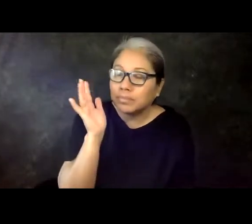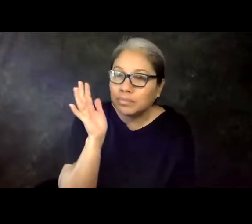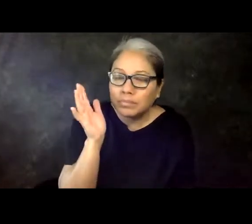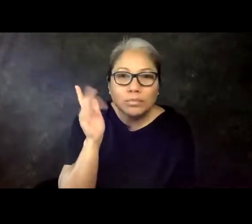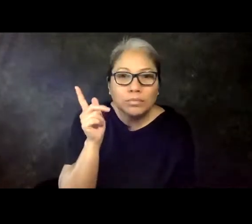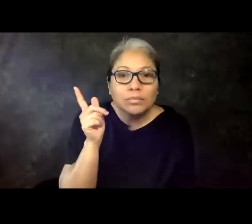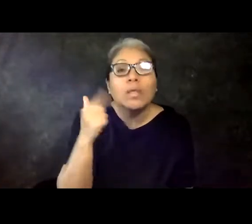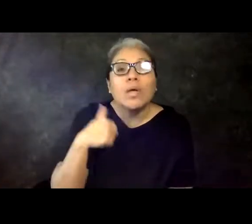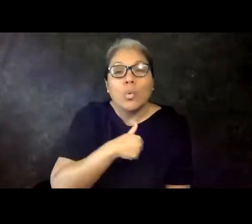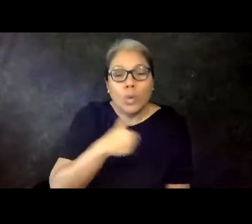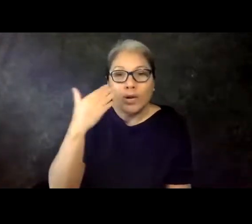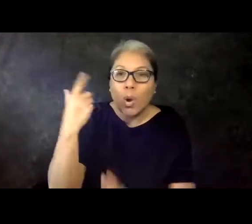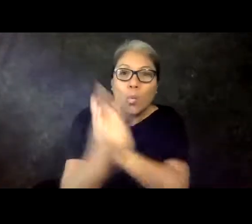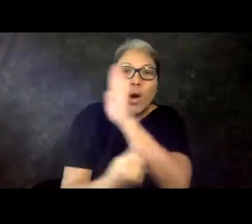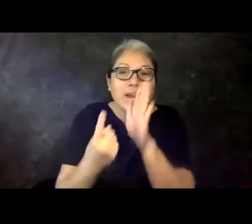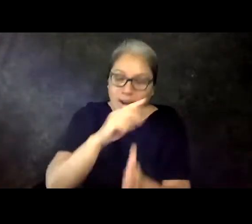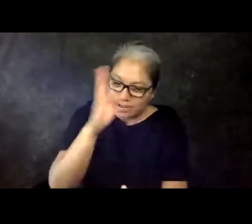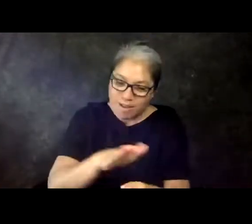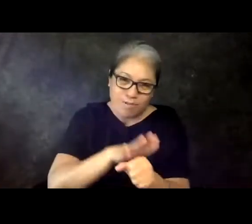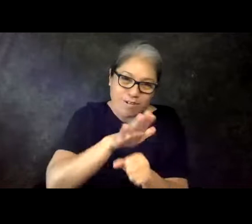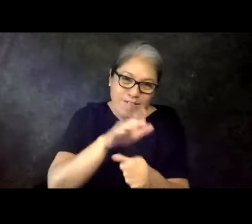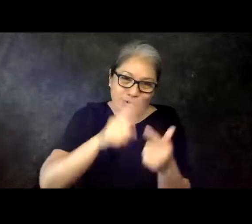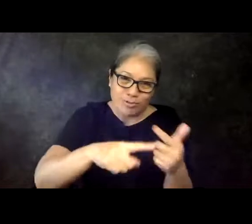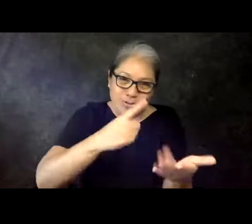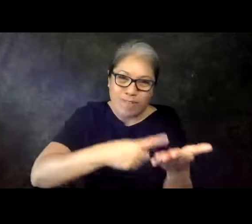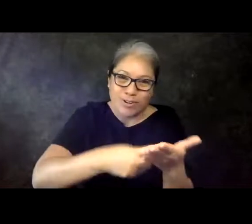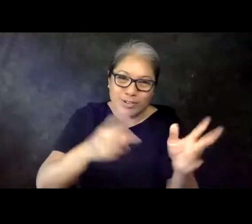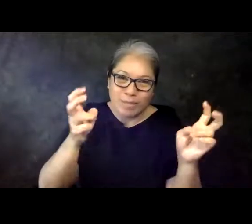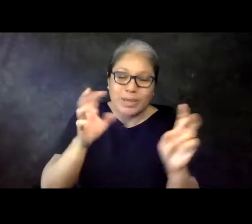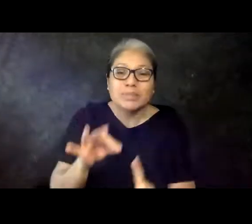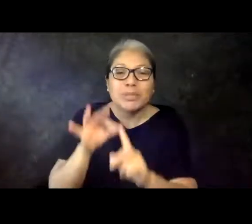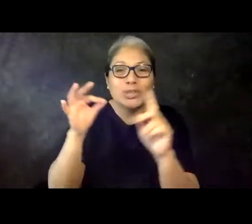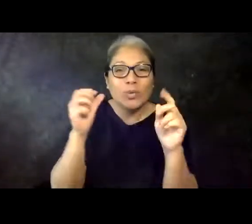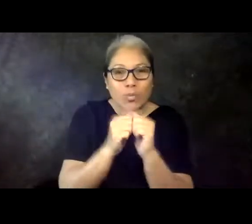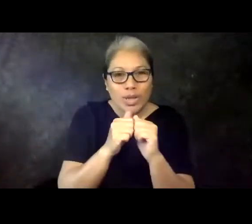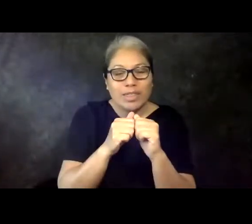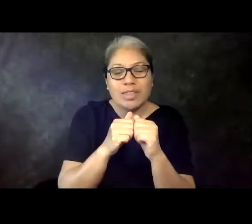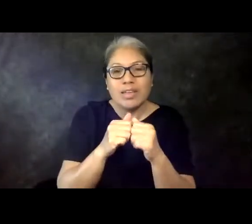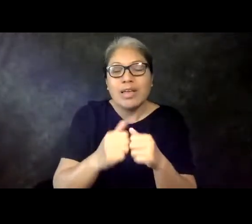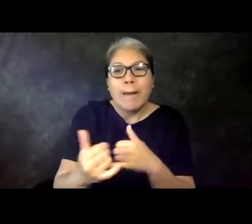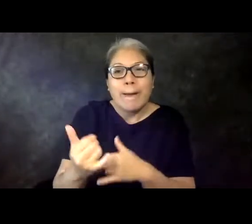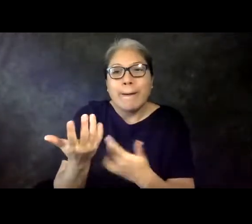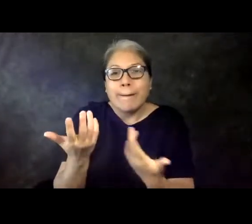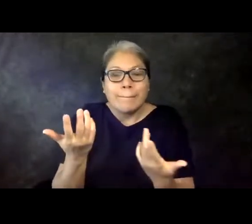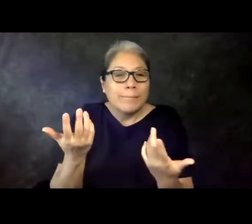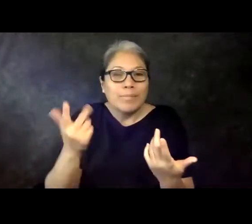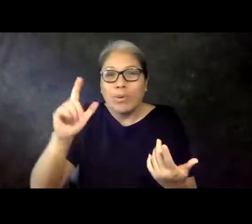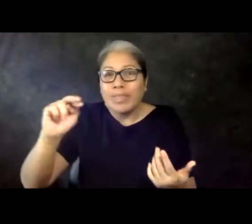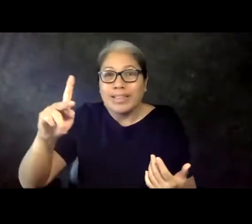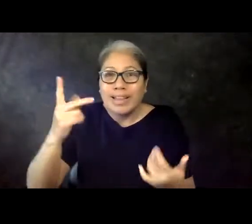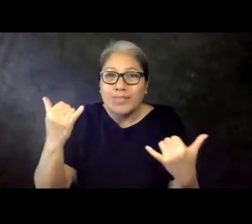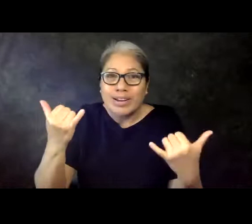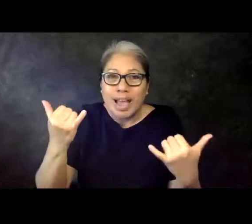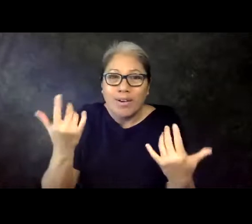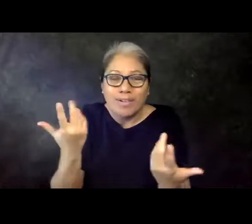We know that an hour is never enough to cover these topics, and especially with a mistake with the link, we're a little bit shorter